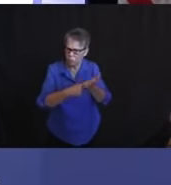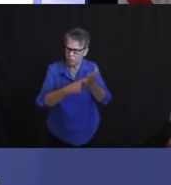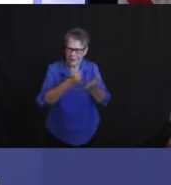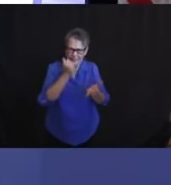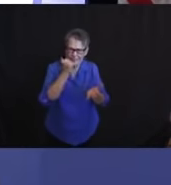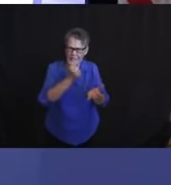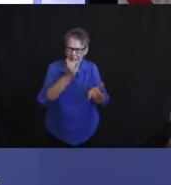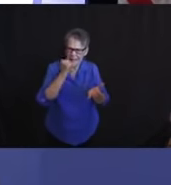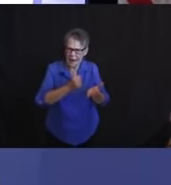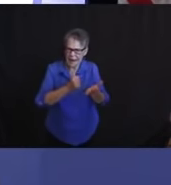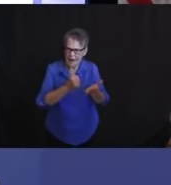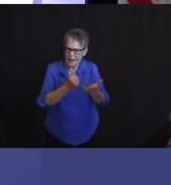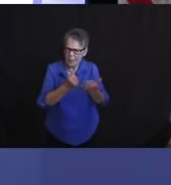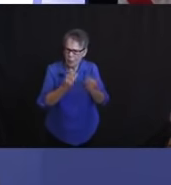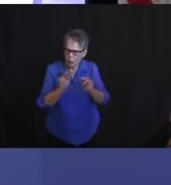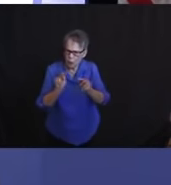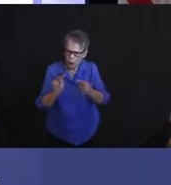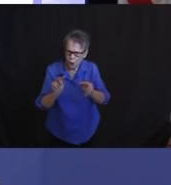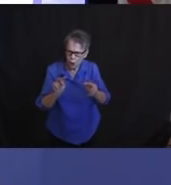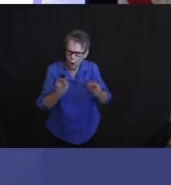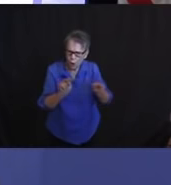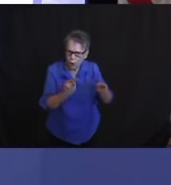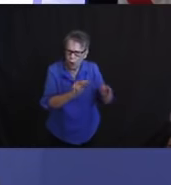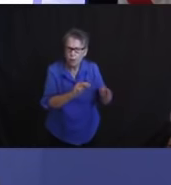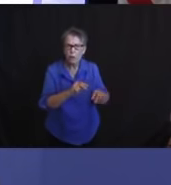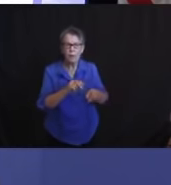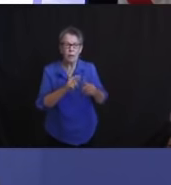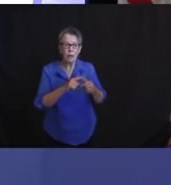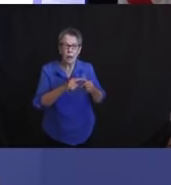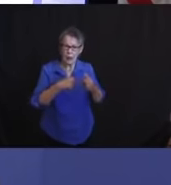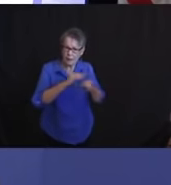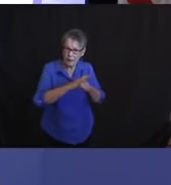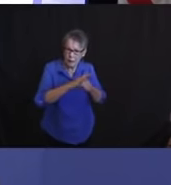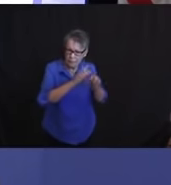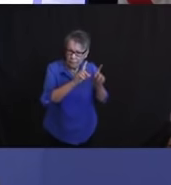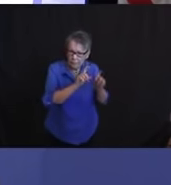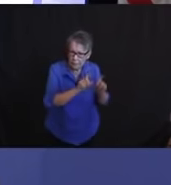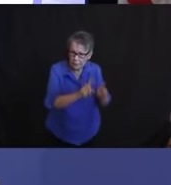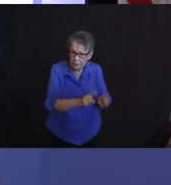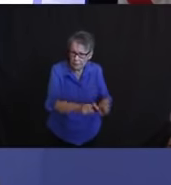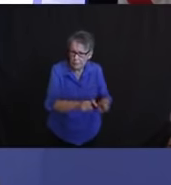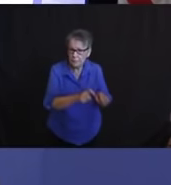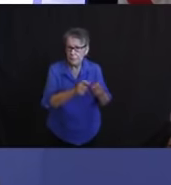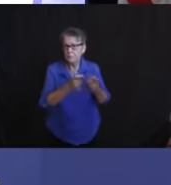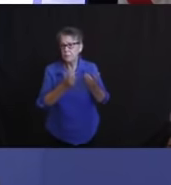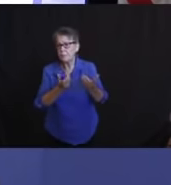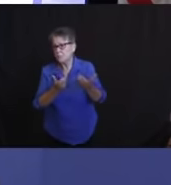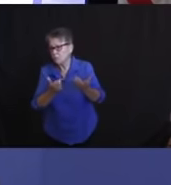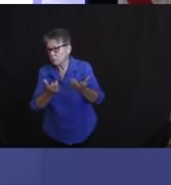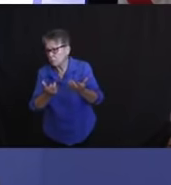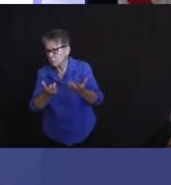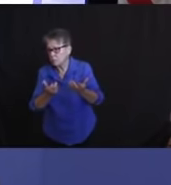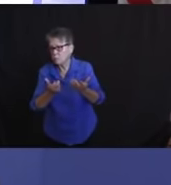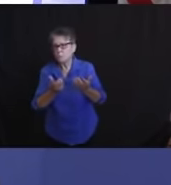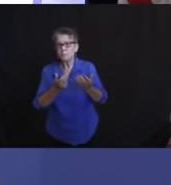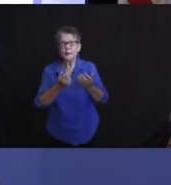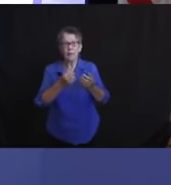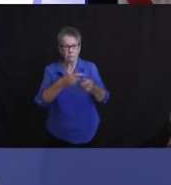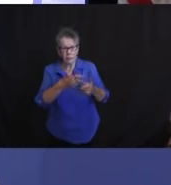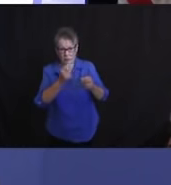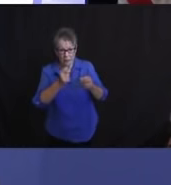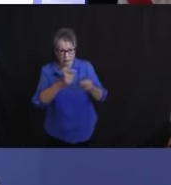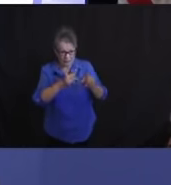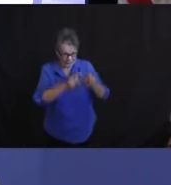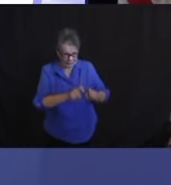testing capacity and turnaround time of tests. We look at their inventory of drugs,